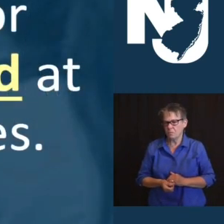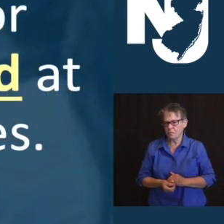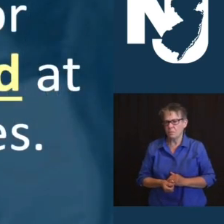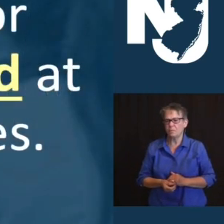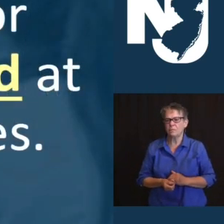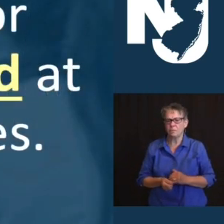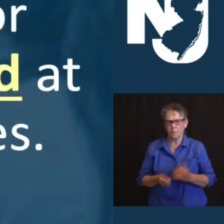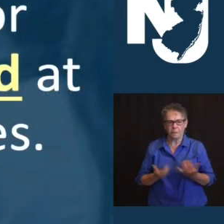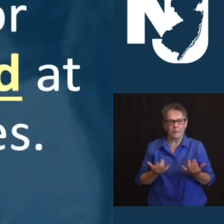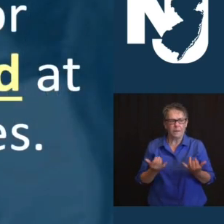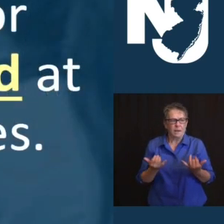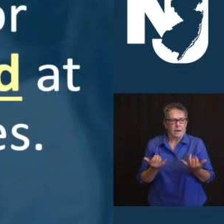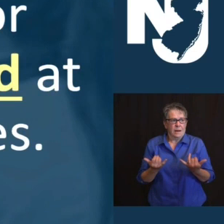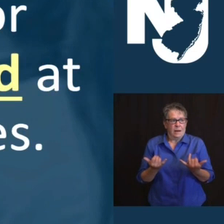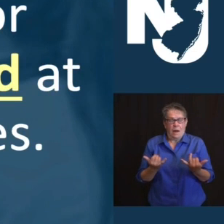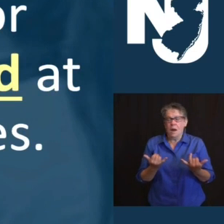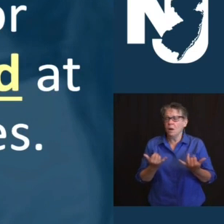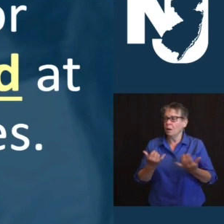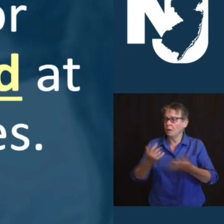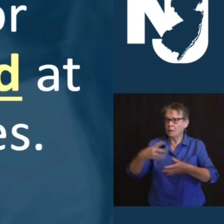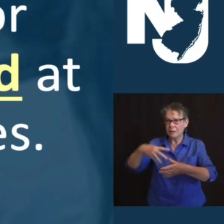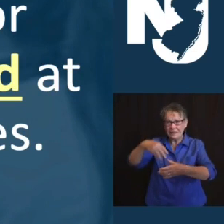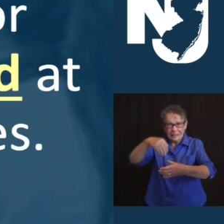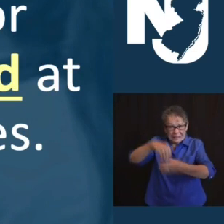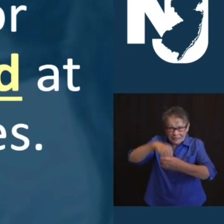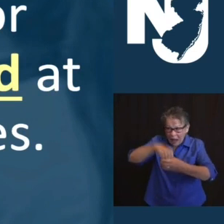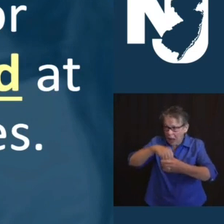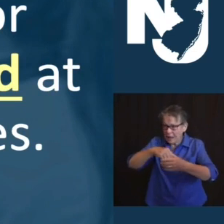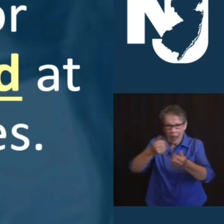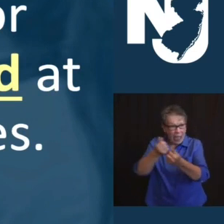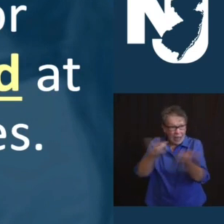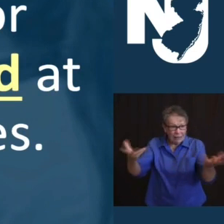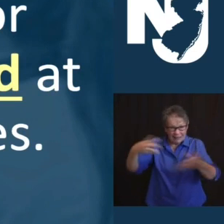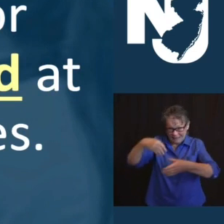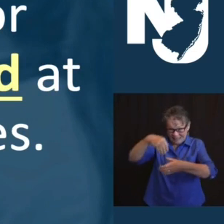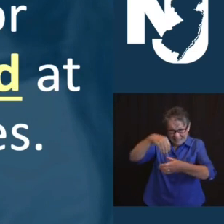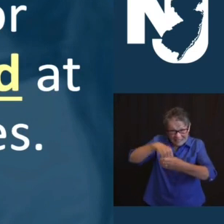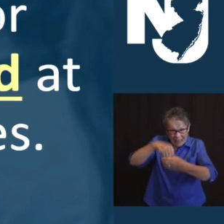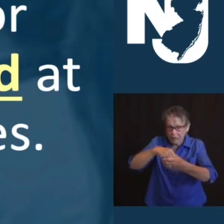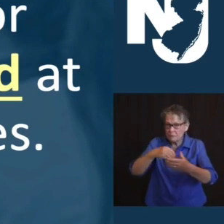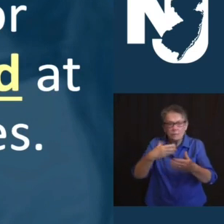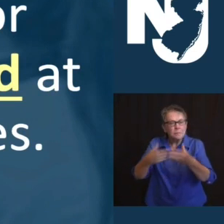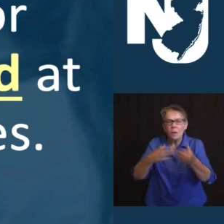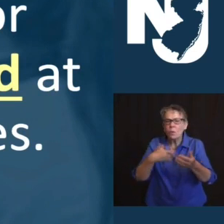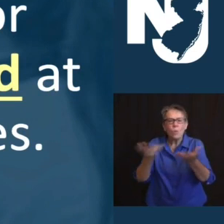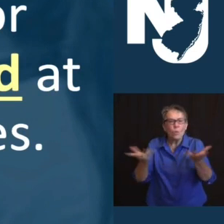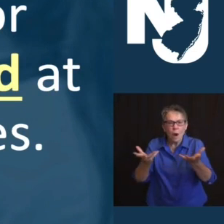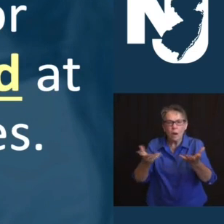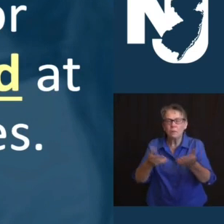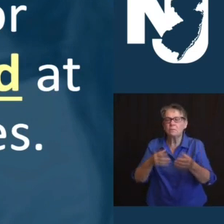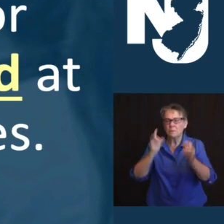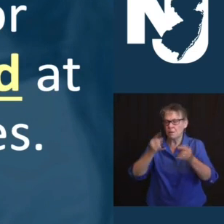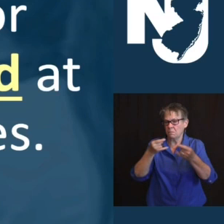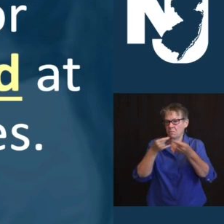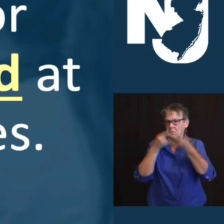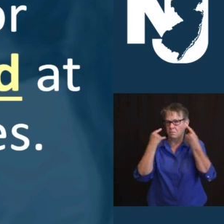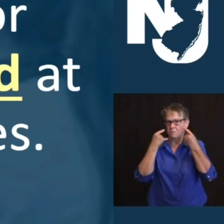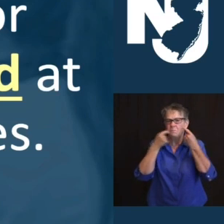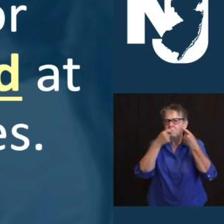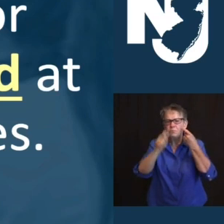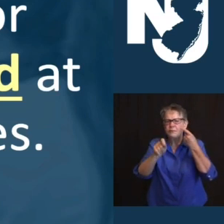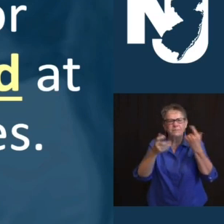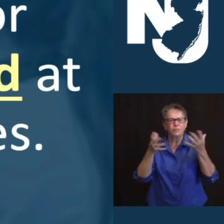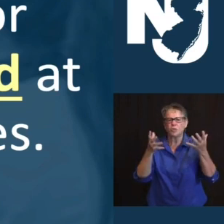face coverings or masks is and will be required. This goes not just for customers, but for employees too, and there can be